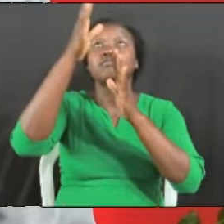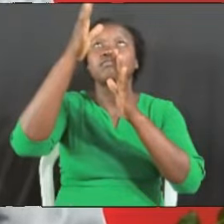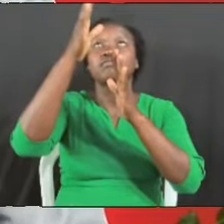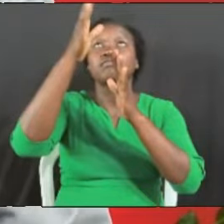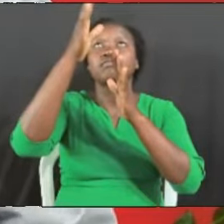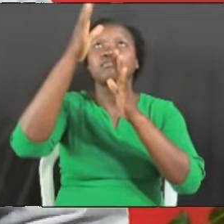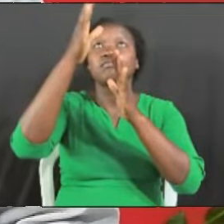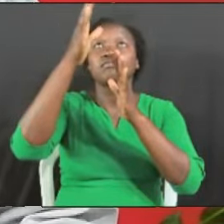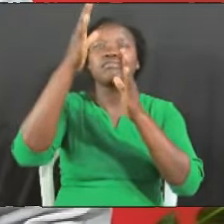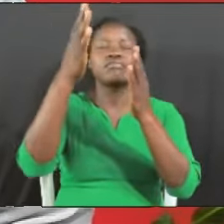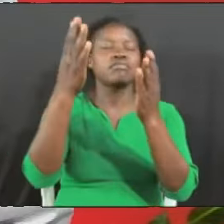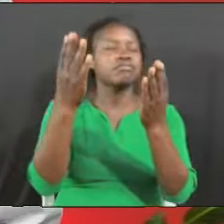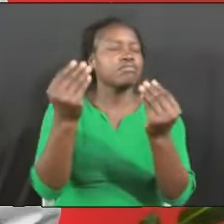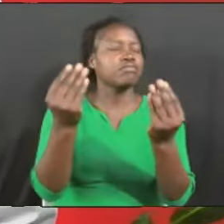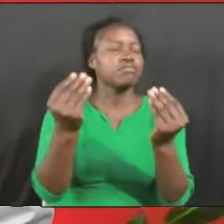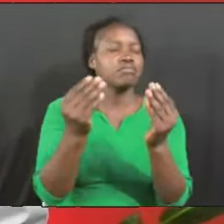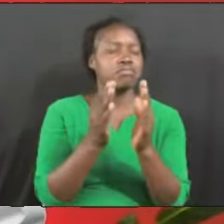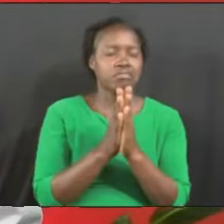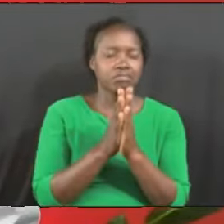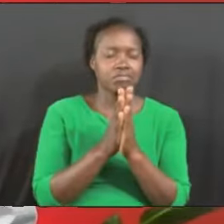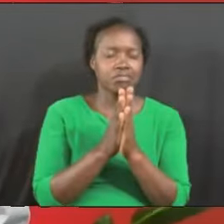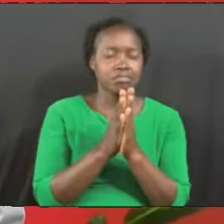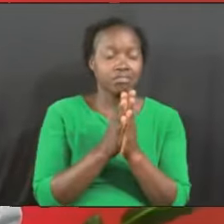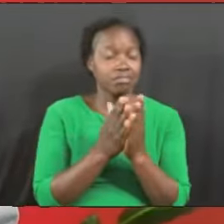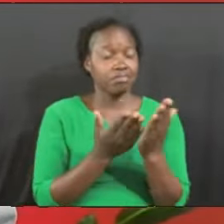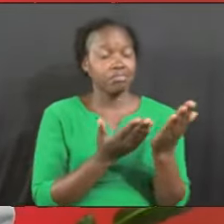our simple prayer is this: